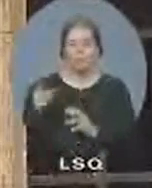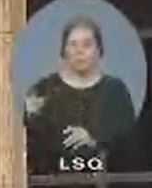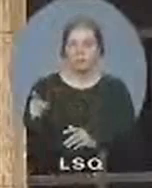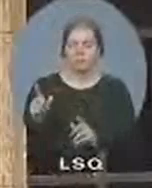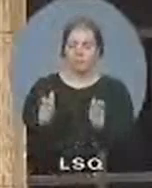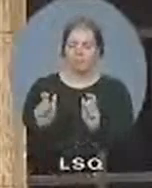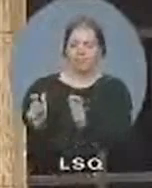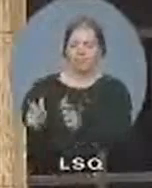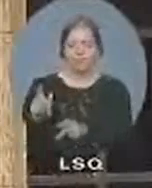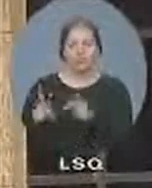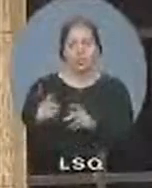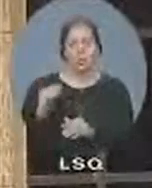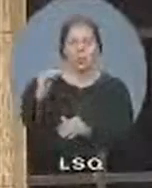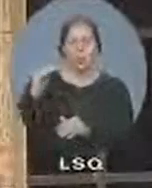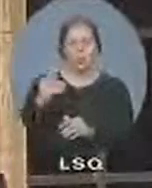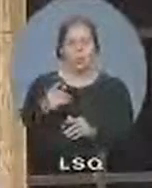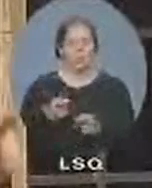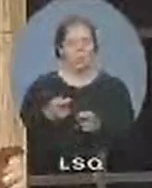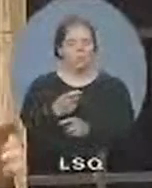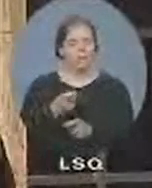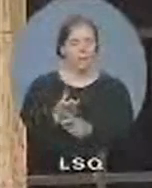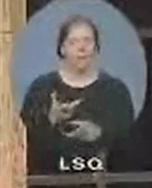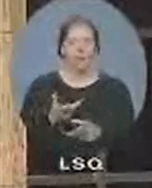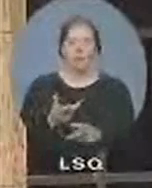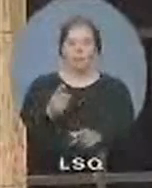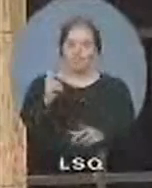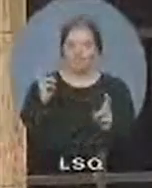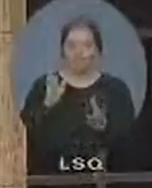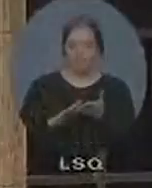clean up the corporate boardrooms? Why do they let their buddies on Bay Street regulate themselves?